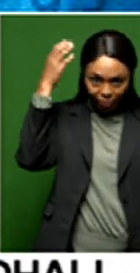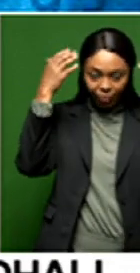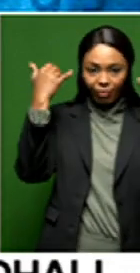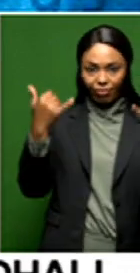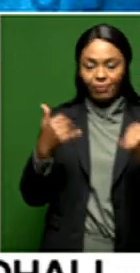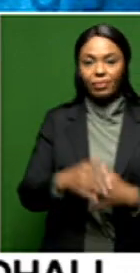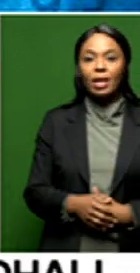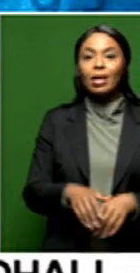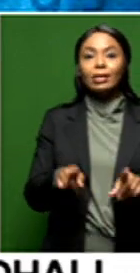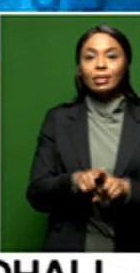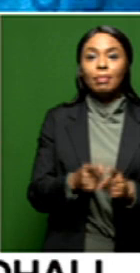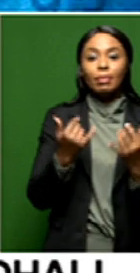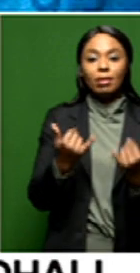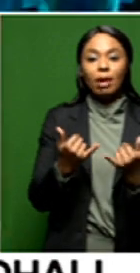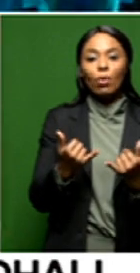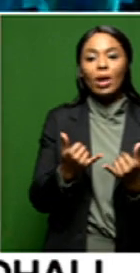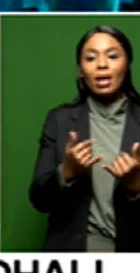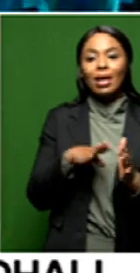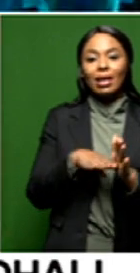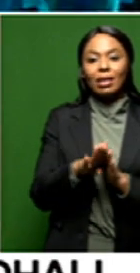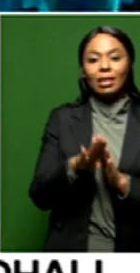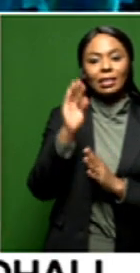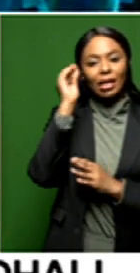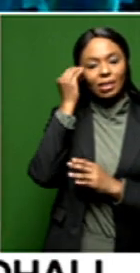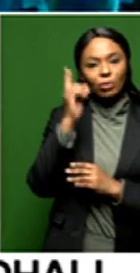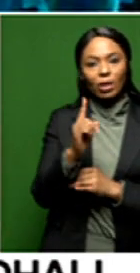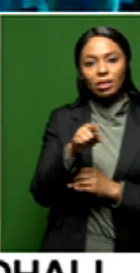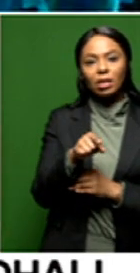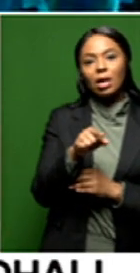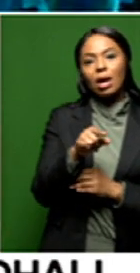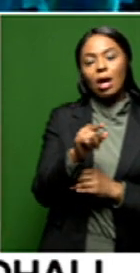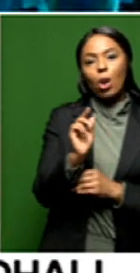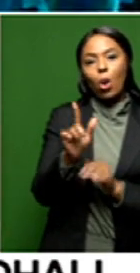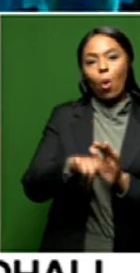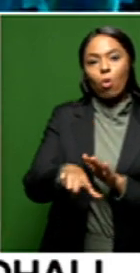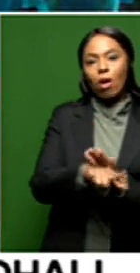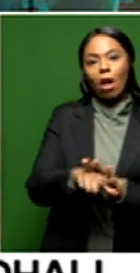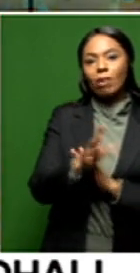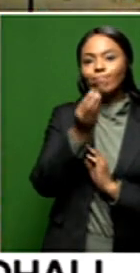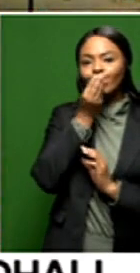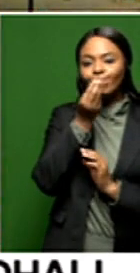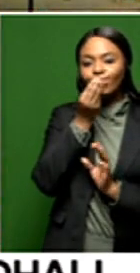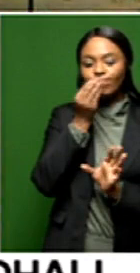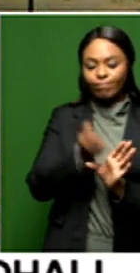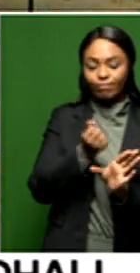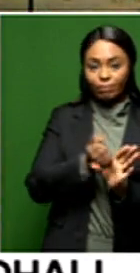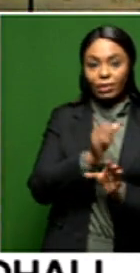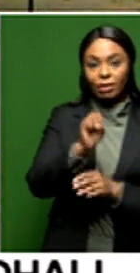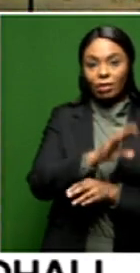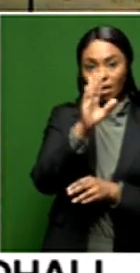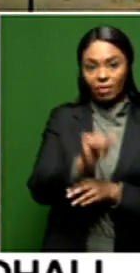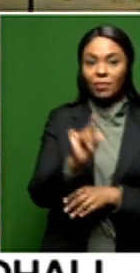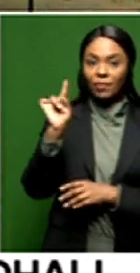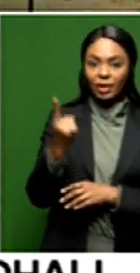pandemic, but they also tap into an increasing interest in gourmet, locally sourced food. South Africa is set to have its